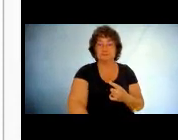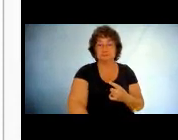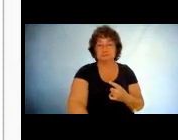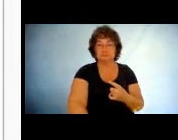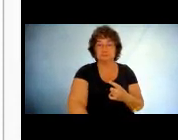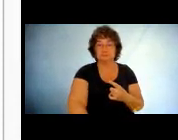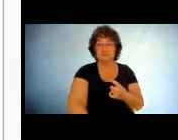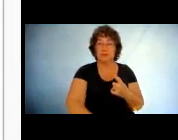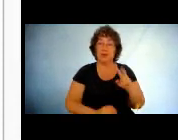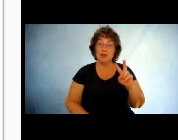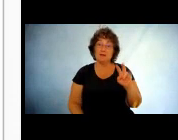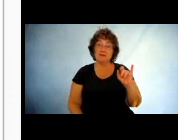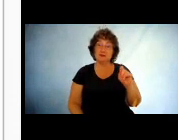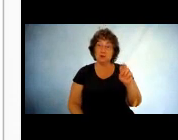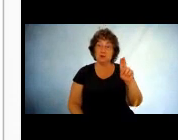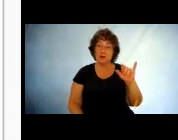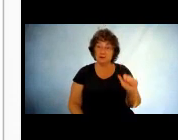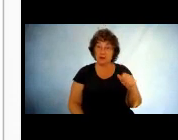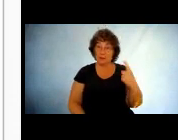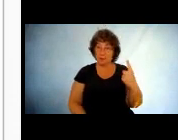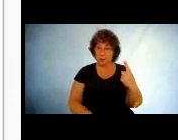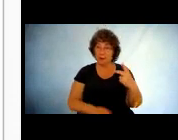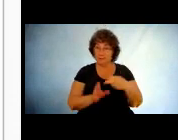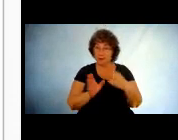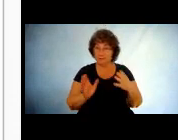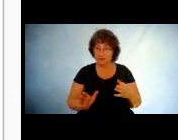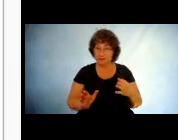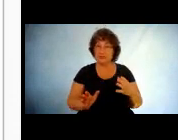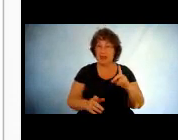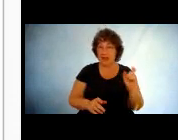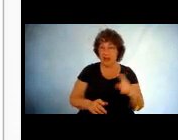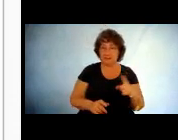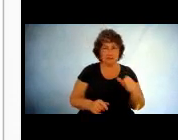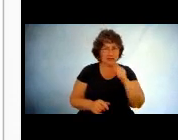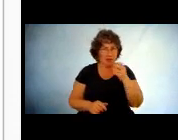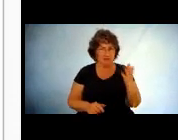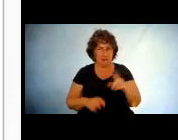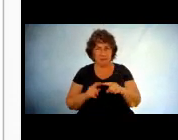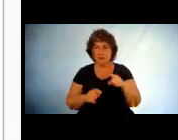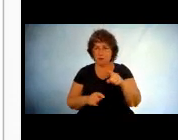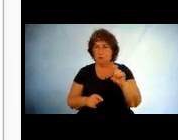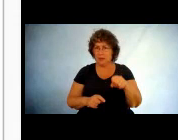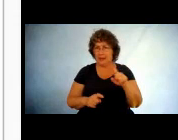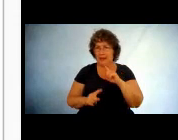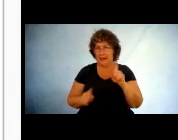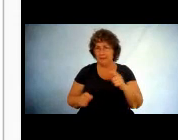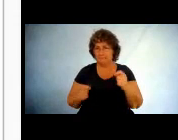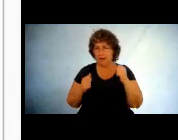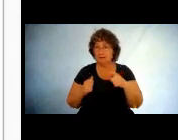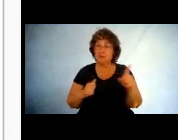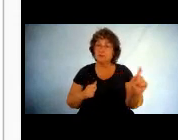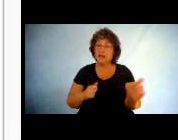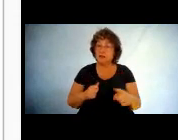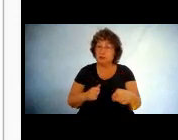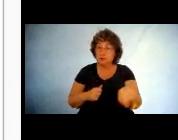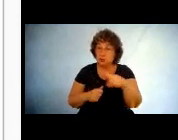participants asked, that's not on here, but I know you guys can answer it real quick, is she was asking, do you guys live